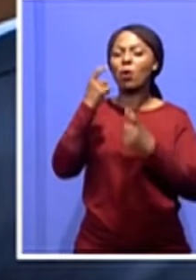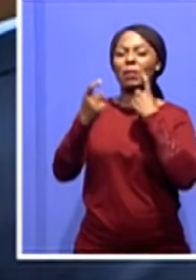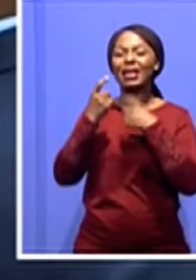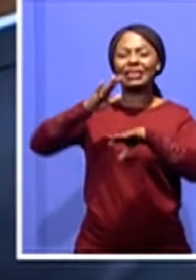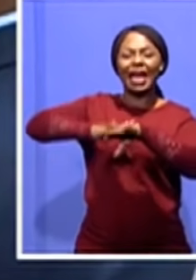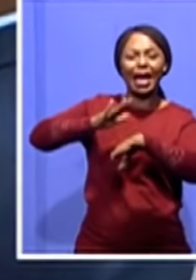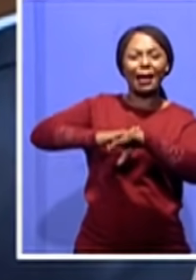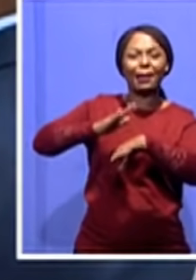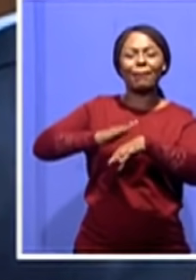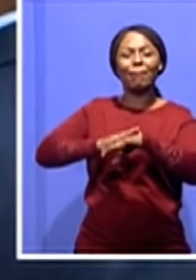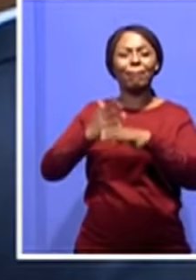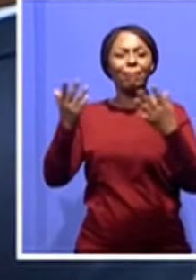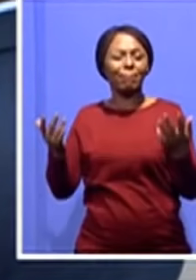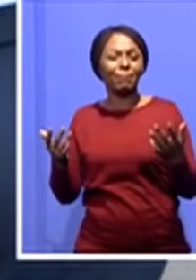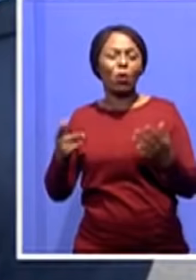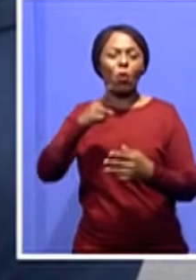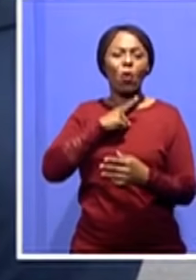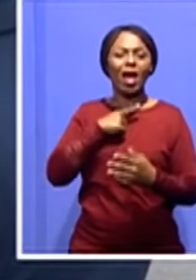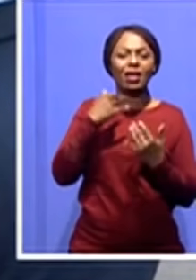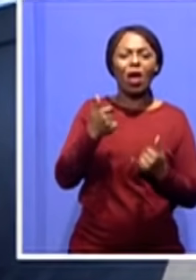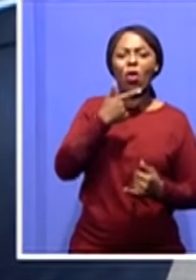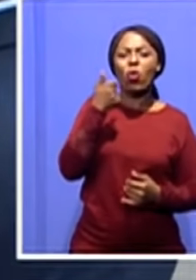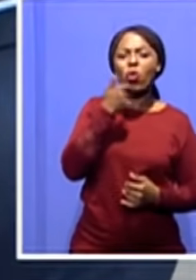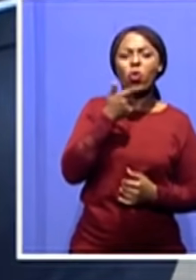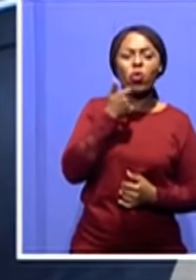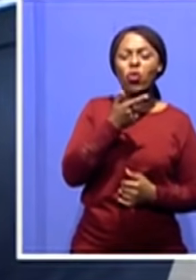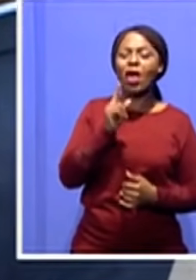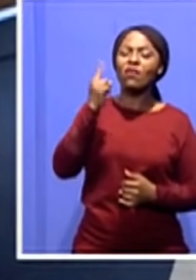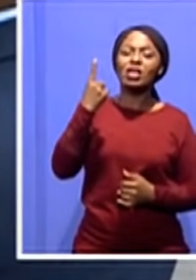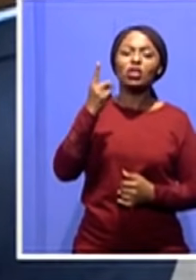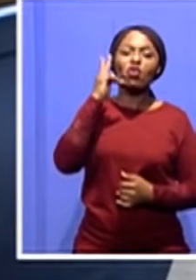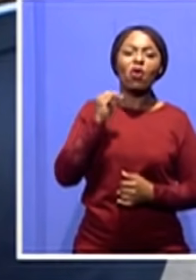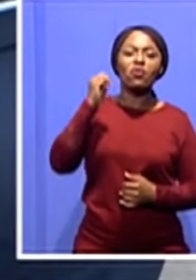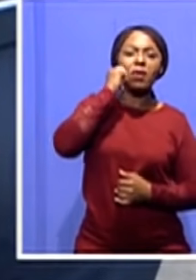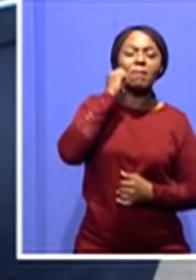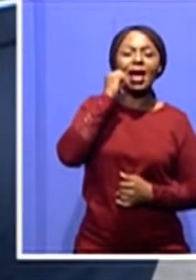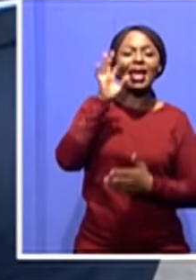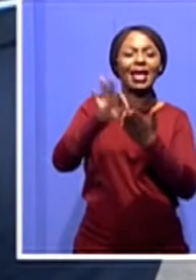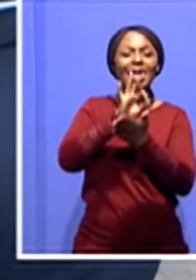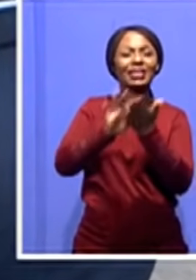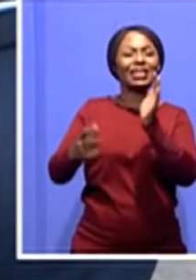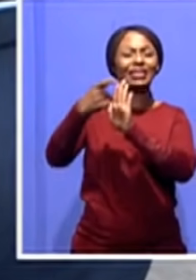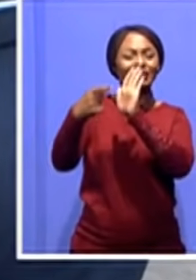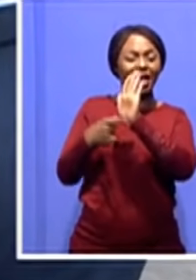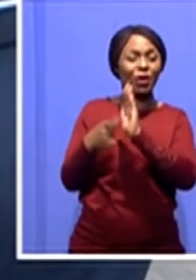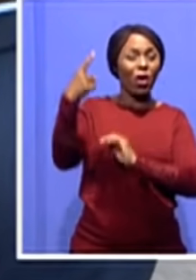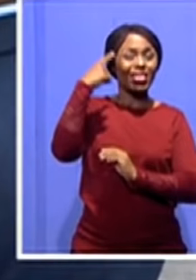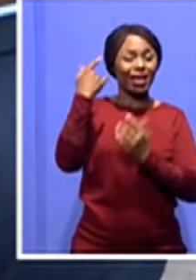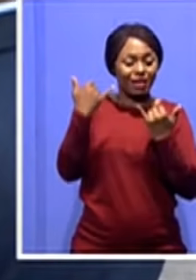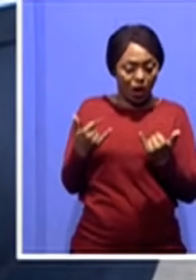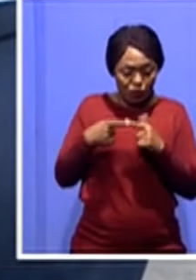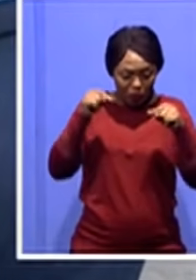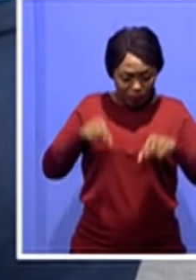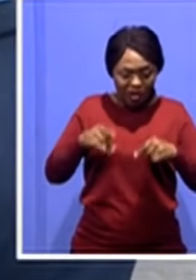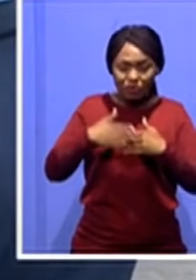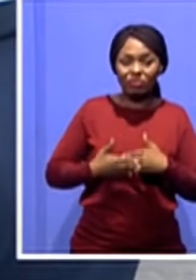weeks away from the 1st of November, which is the election date. Do you think that from now going to that date, you have sufficient time